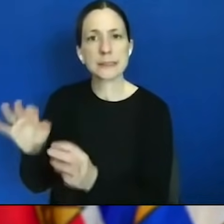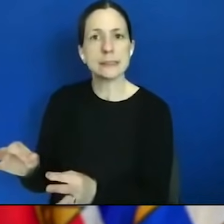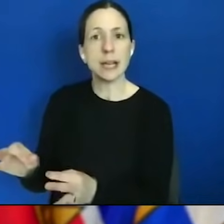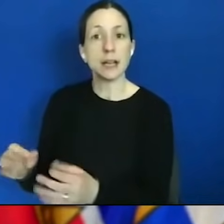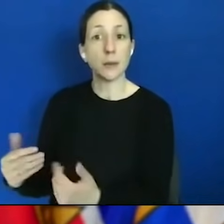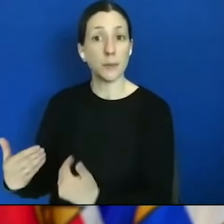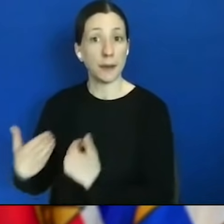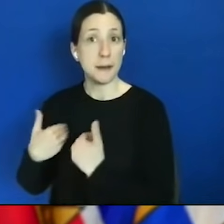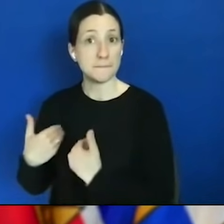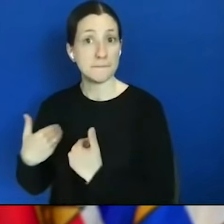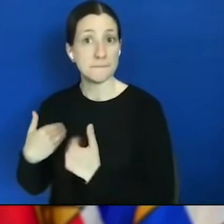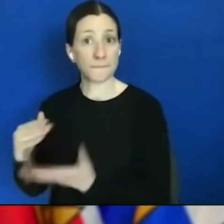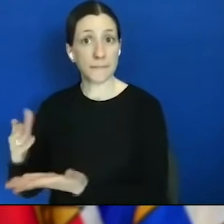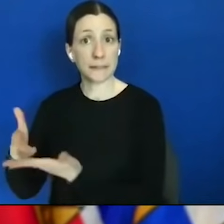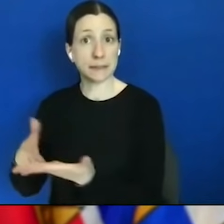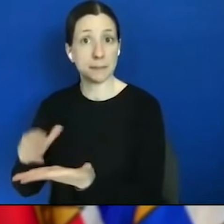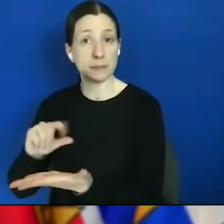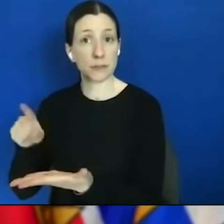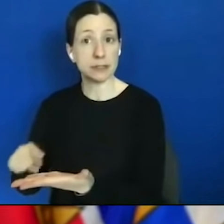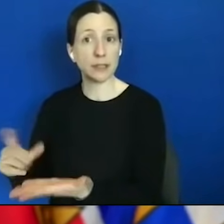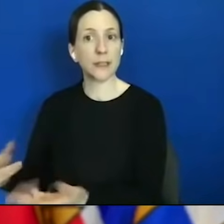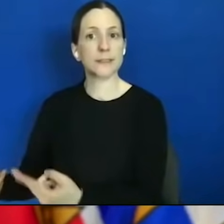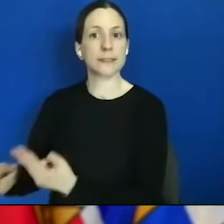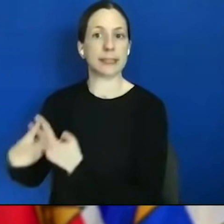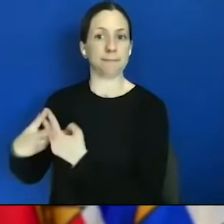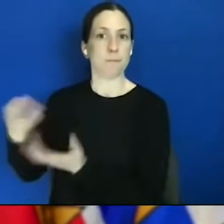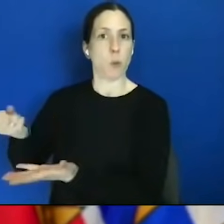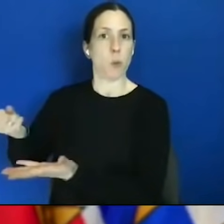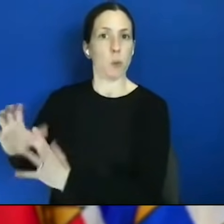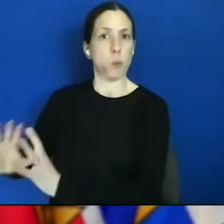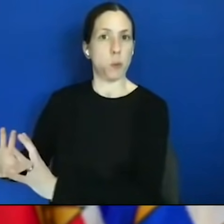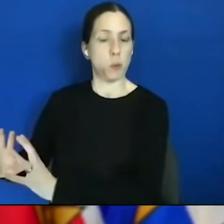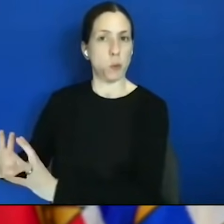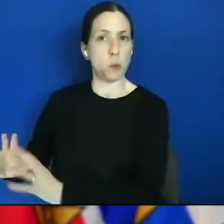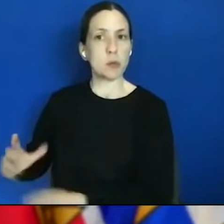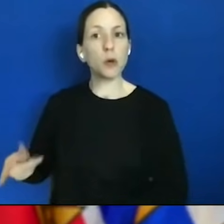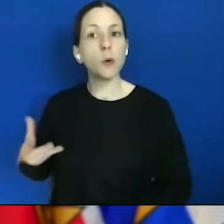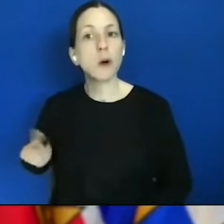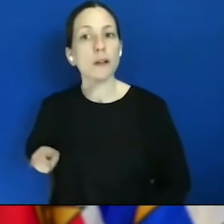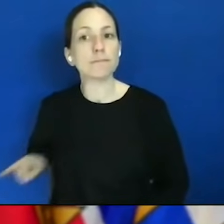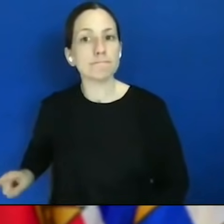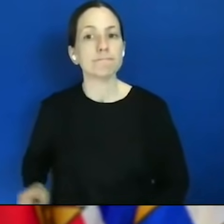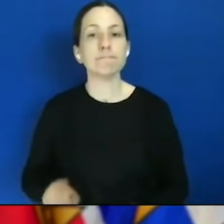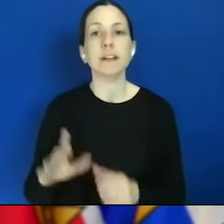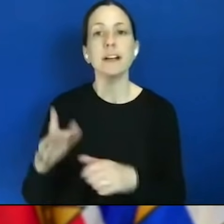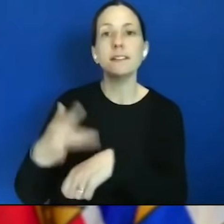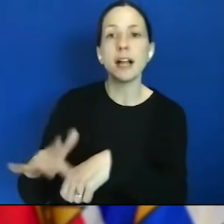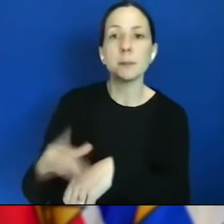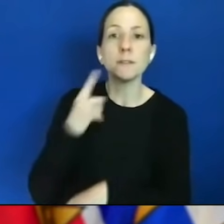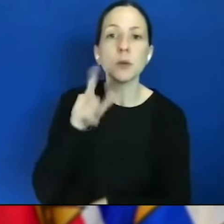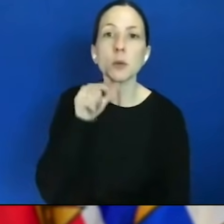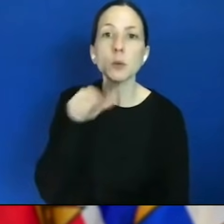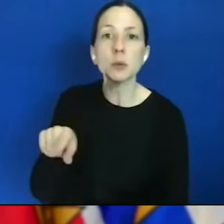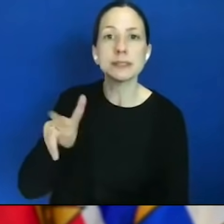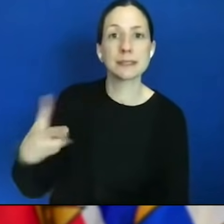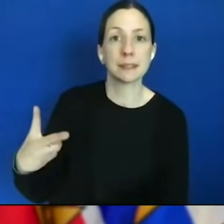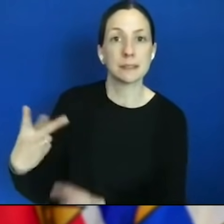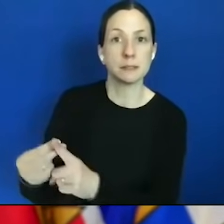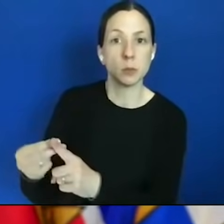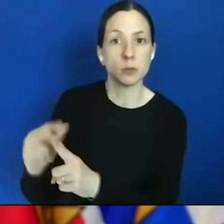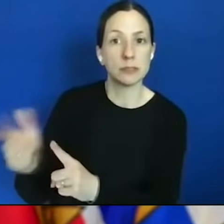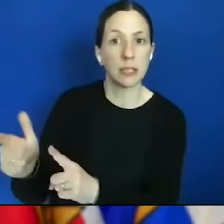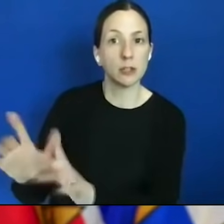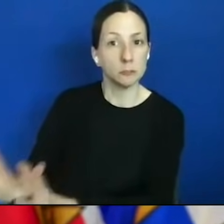the doses that we had on hand so that we would have AstraZeneca available for people for second doses when the time